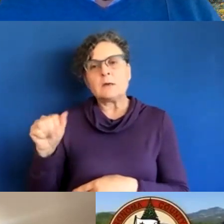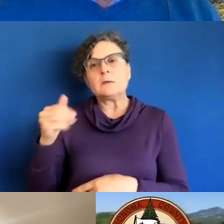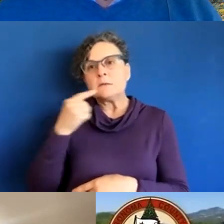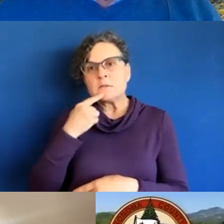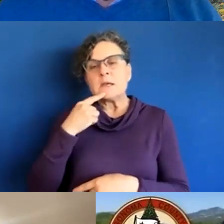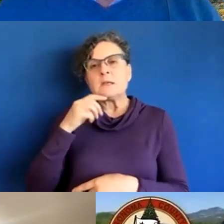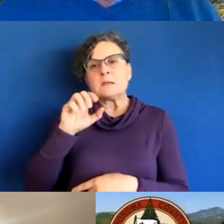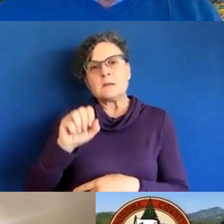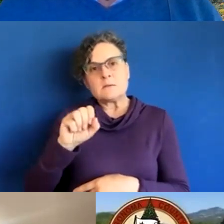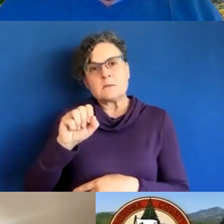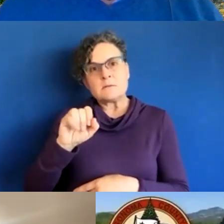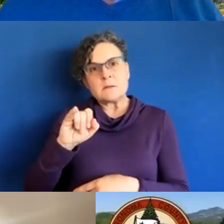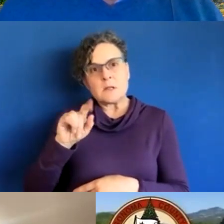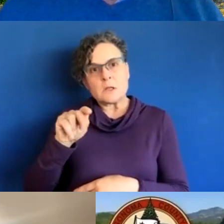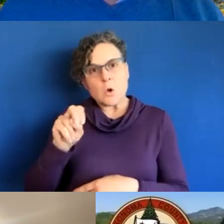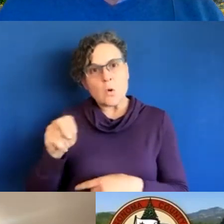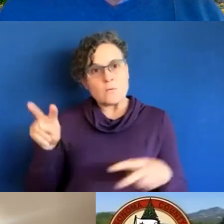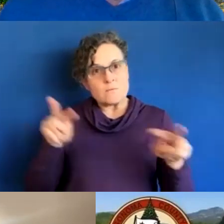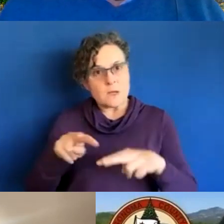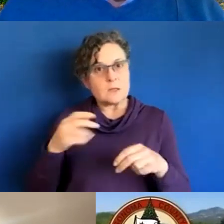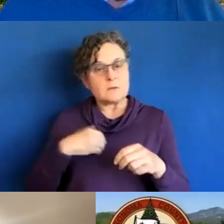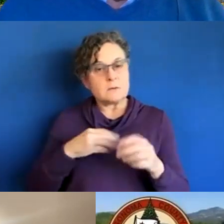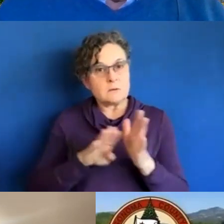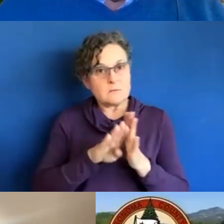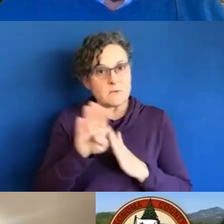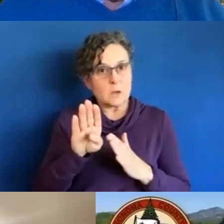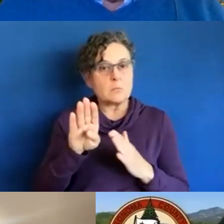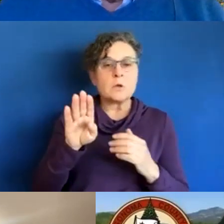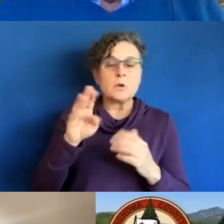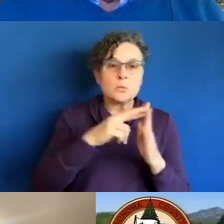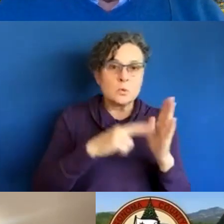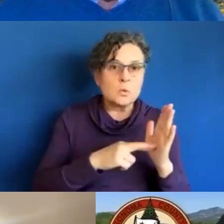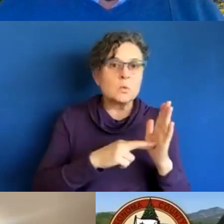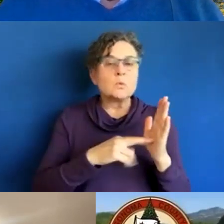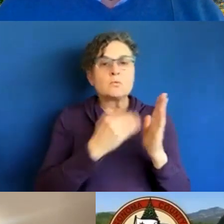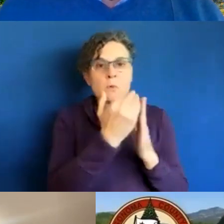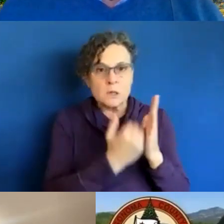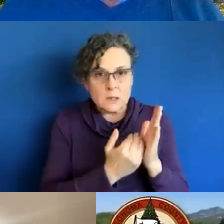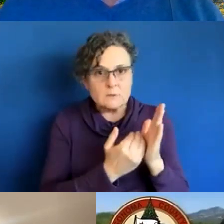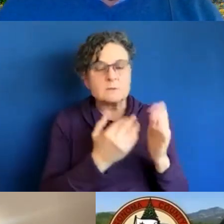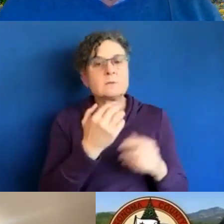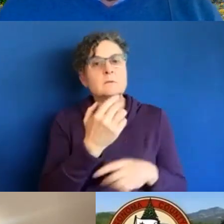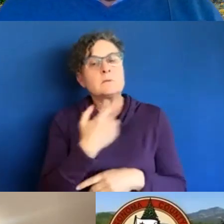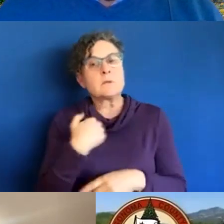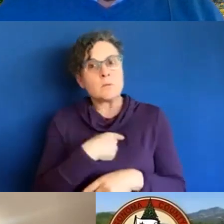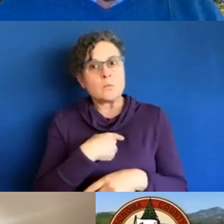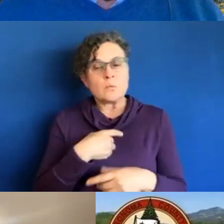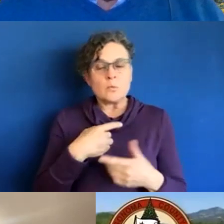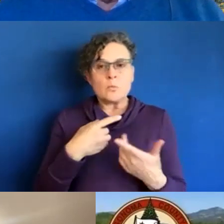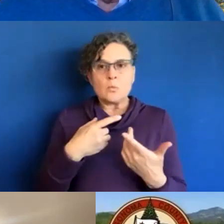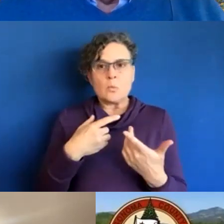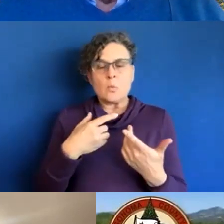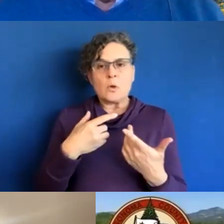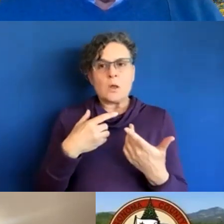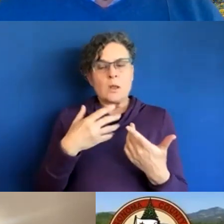develop rules and regulations. They are also consulted on what services are needed and how to deal with difficult issues. Why has